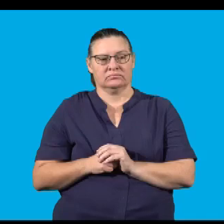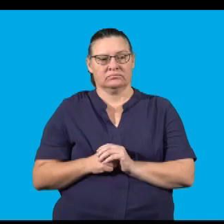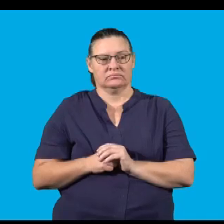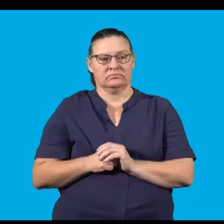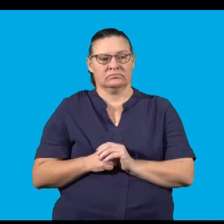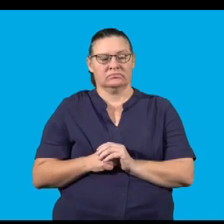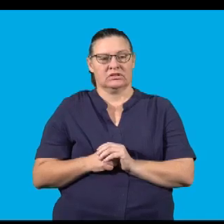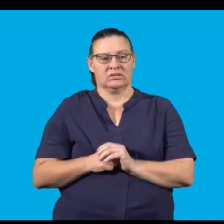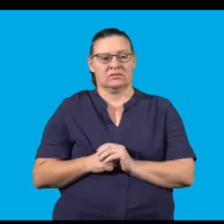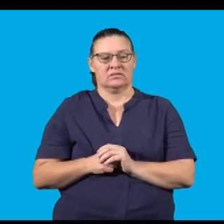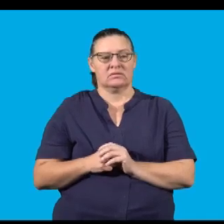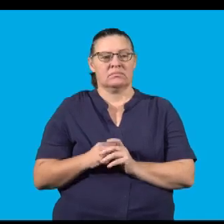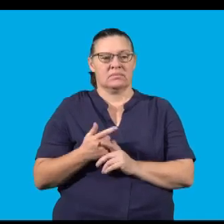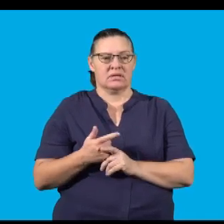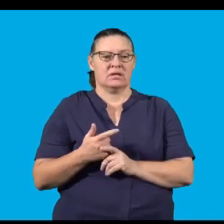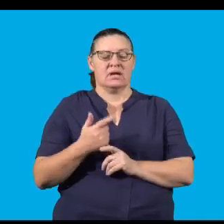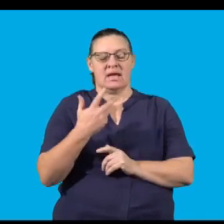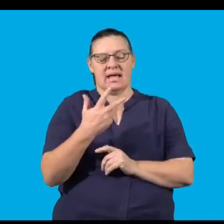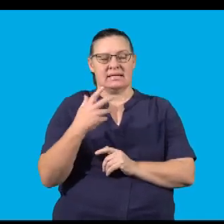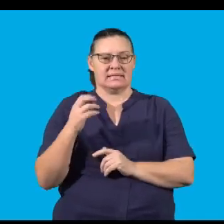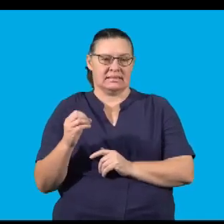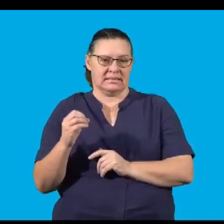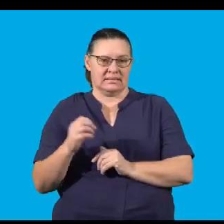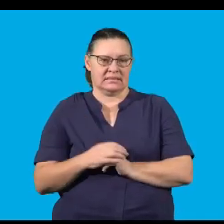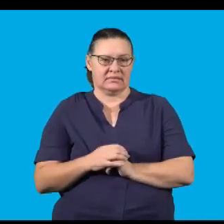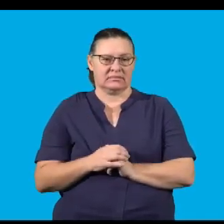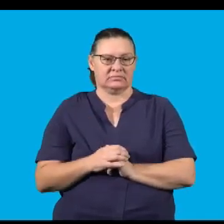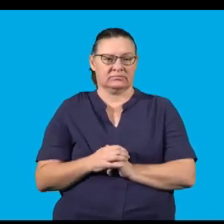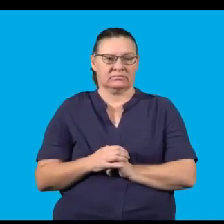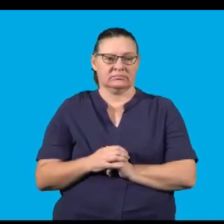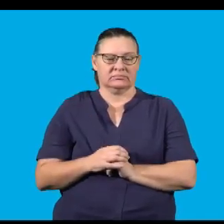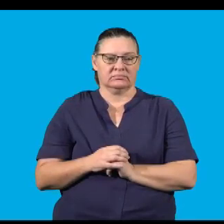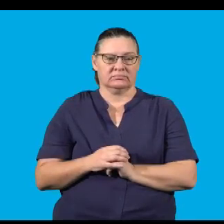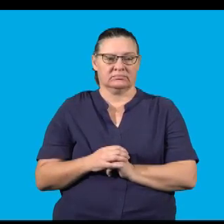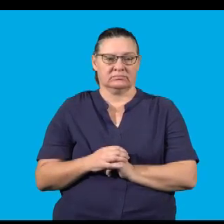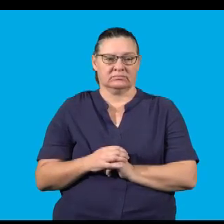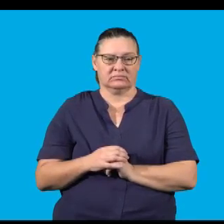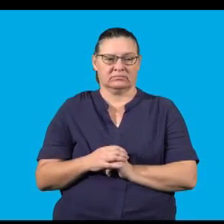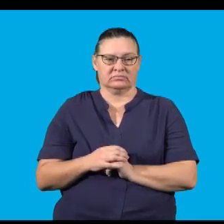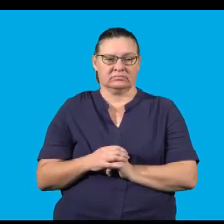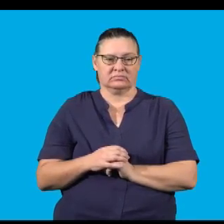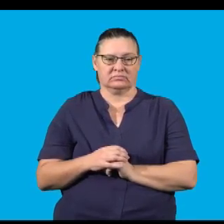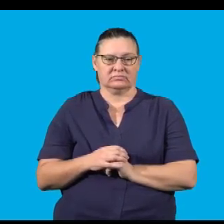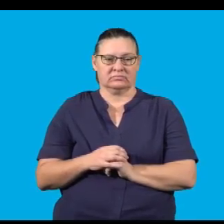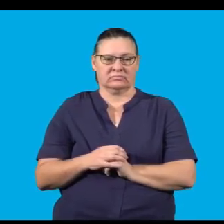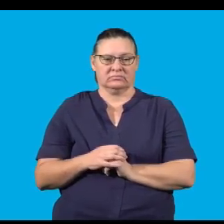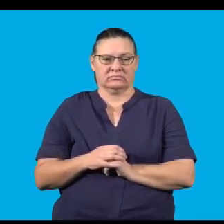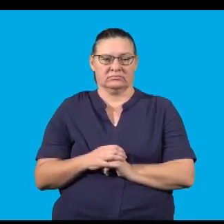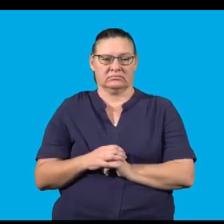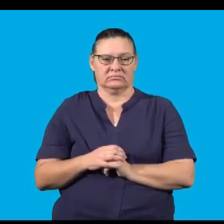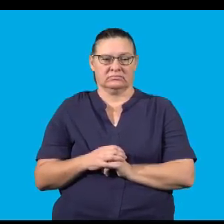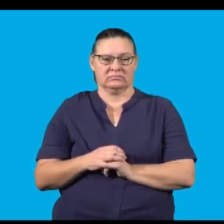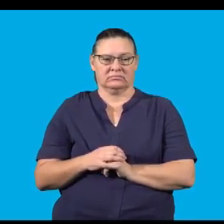All right, so that's going to give us 64 plus 16, which is going to be 4 and 6 is 10,